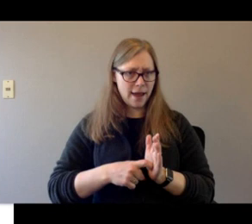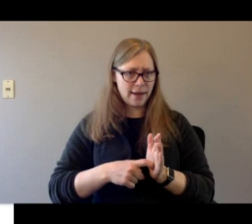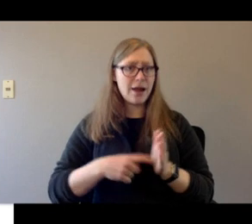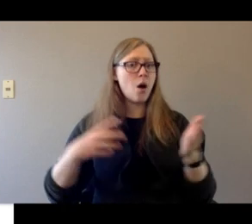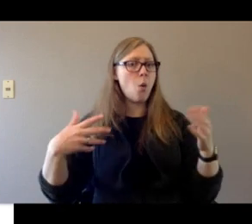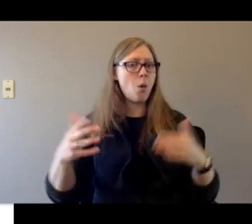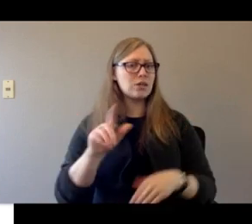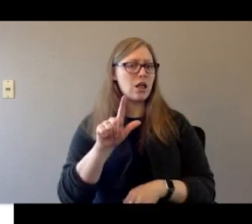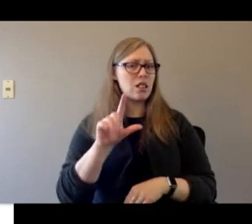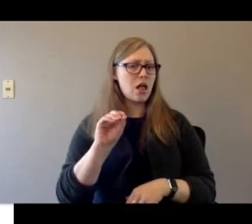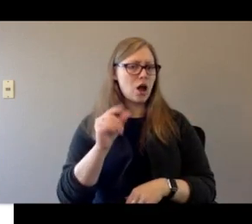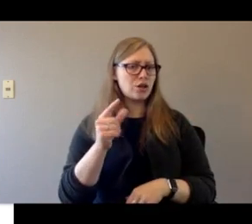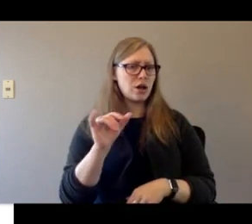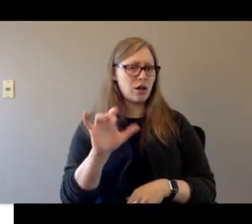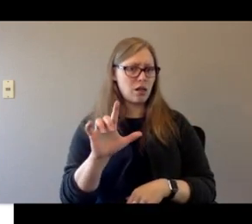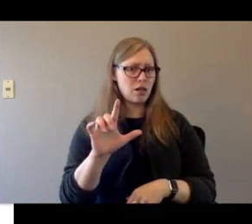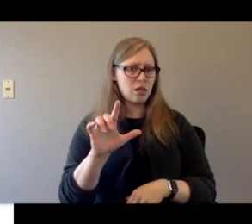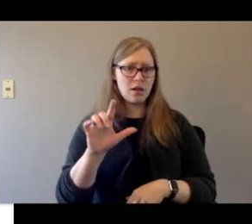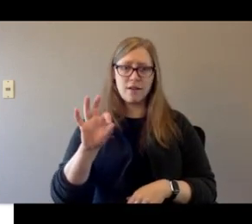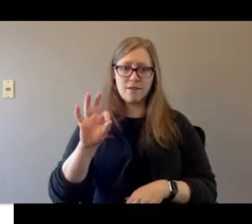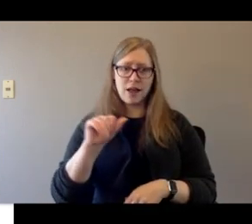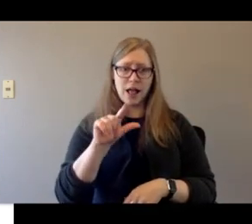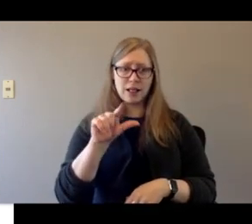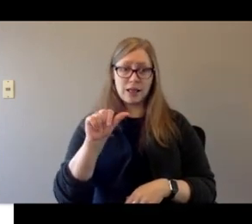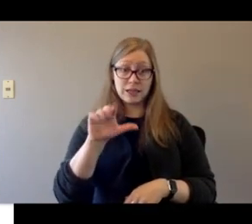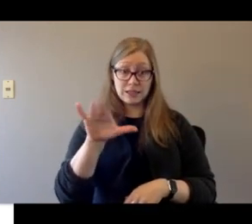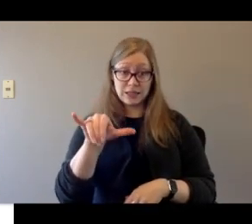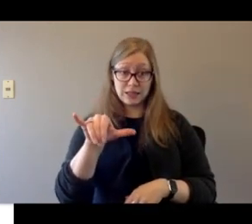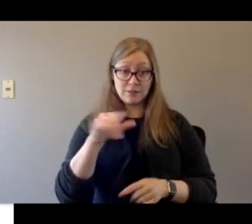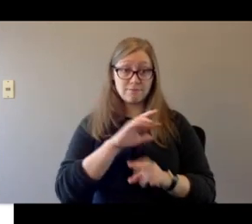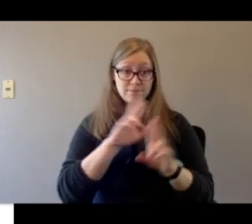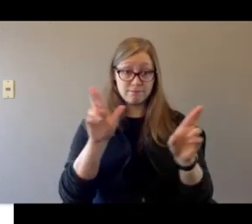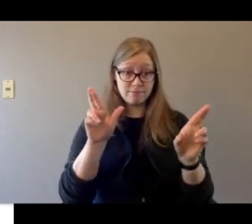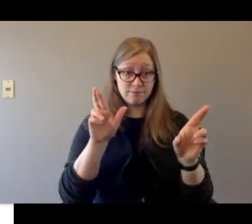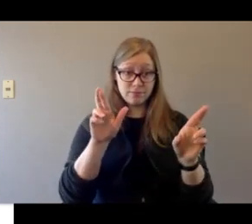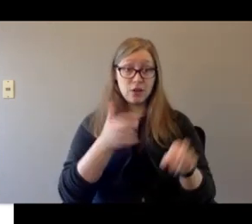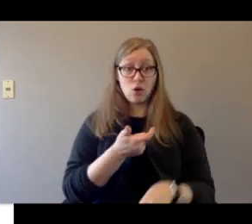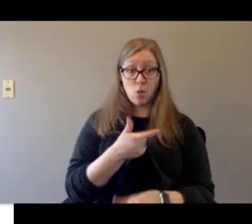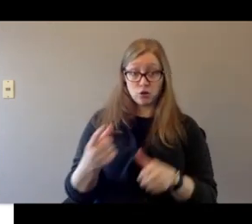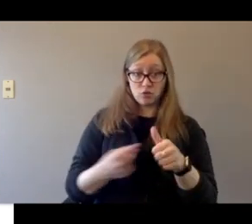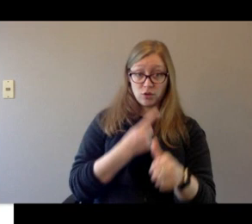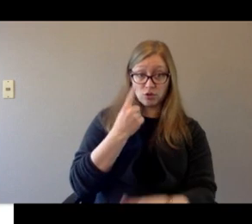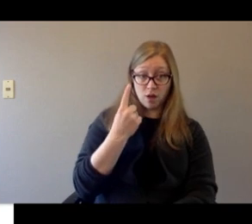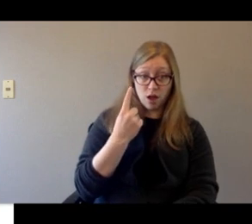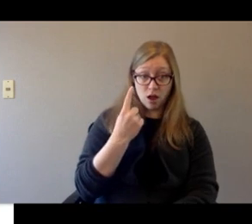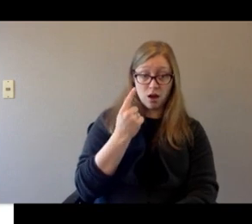What's the logical fallacy? So, as we watch this very first one,